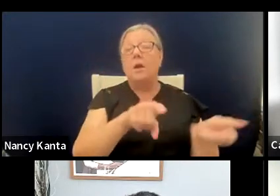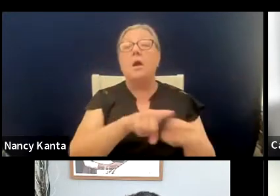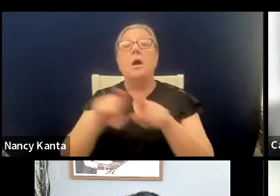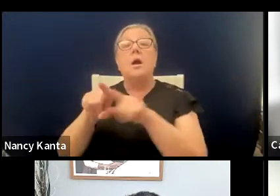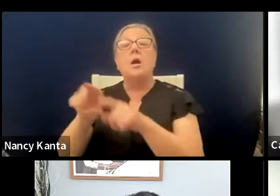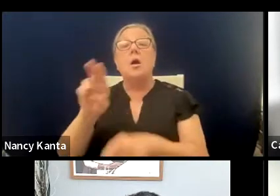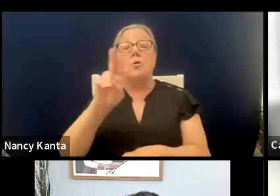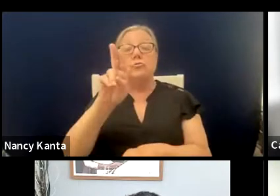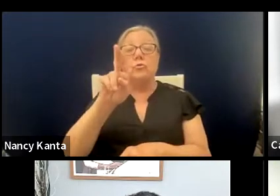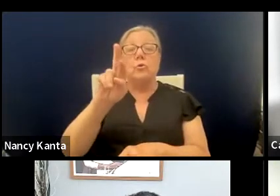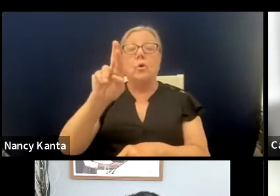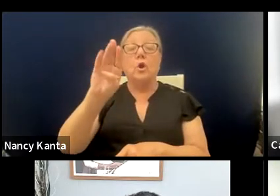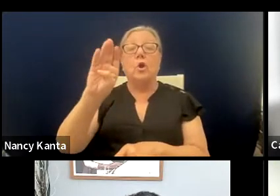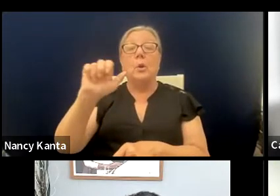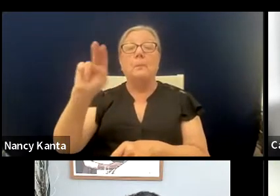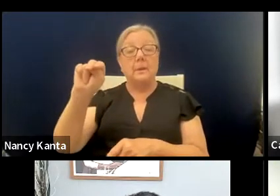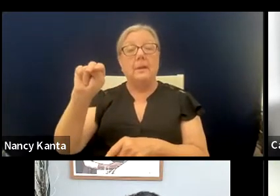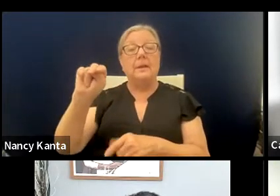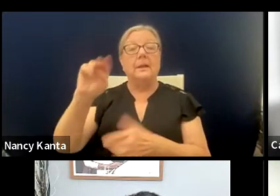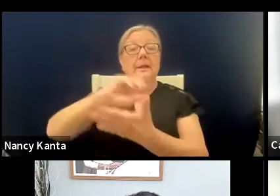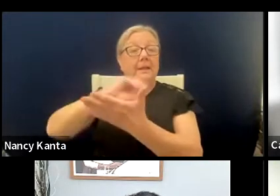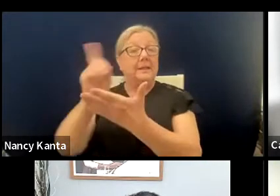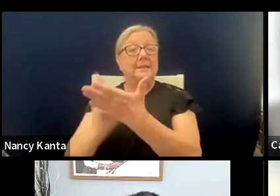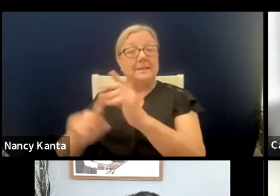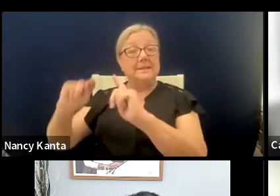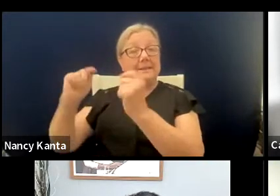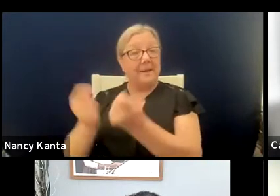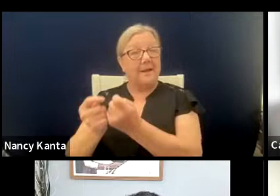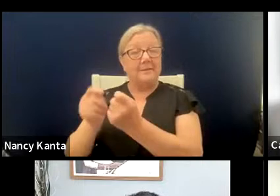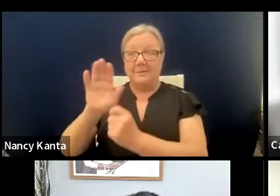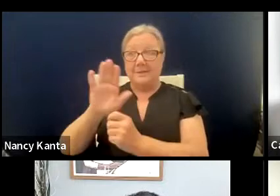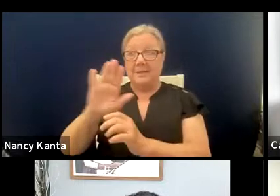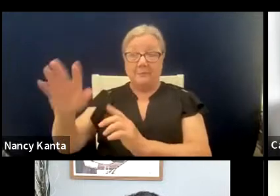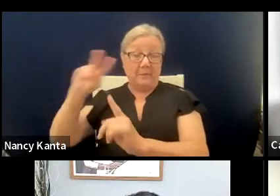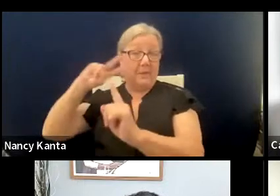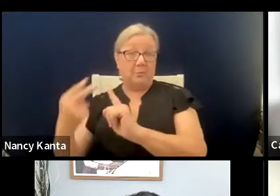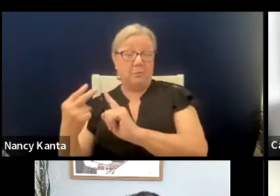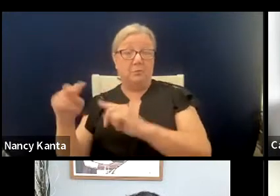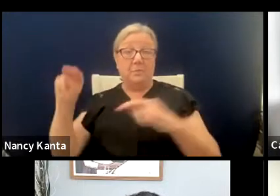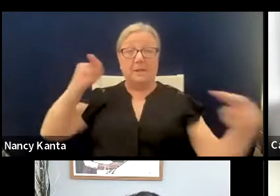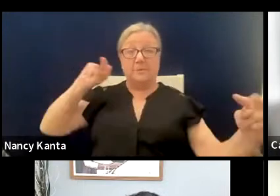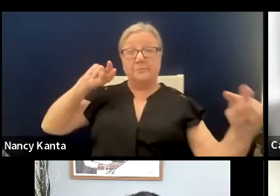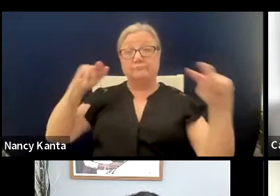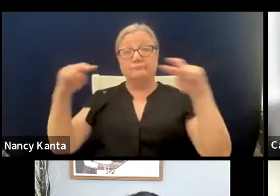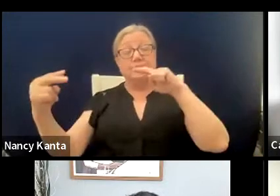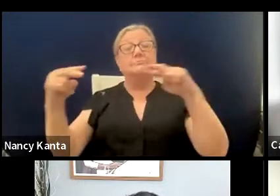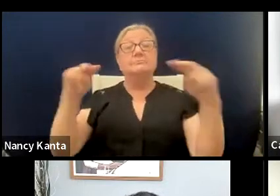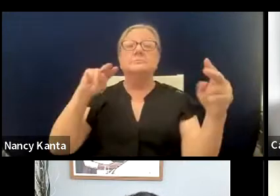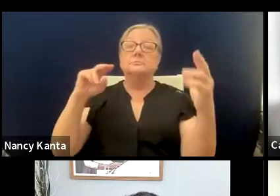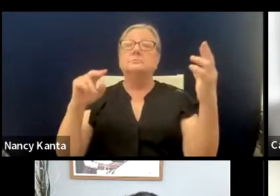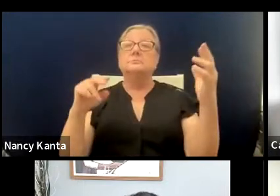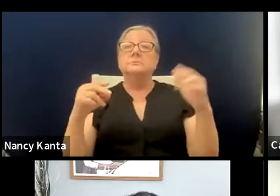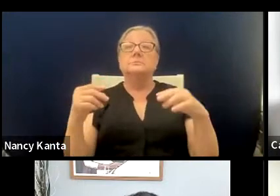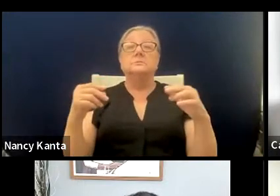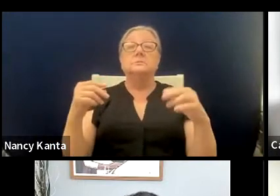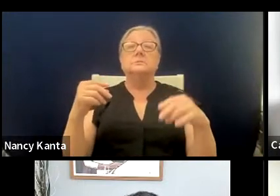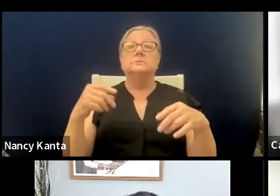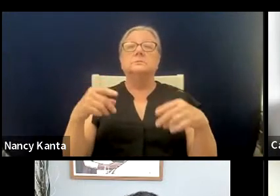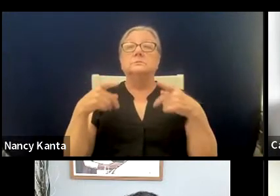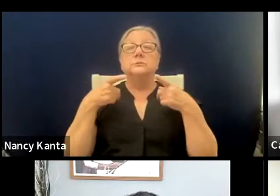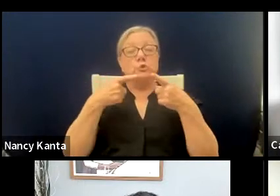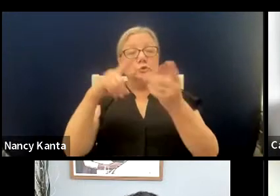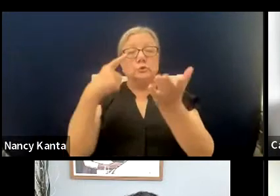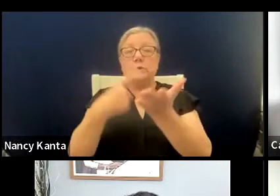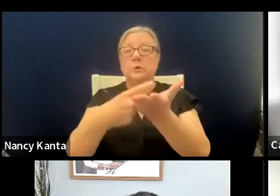that we'll get into right after this, I think it'll become a little bit more clear how that's